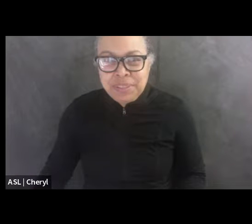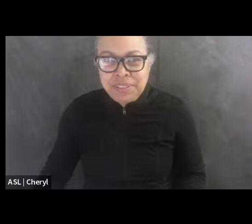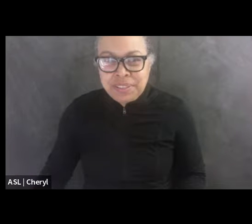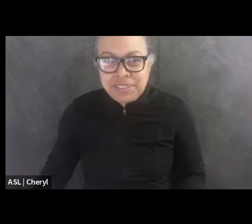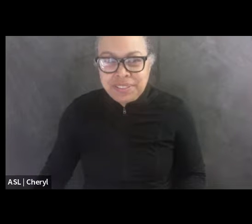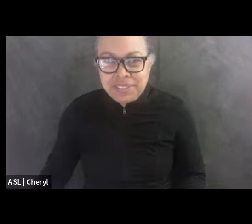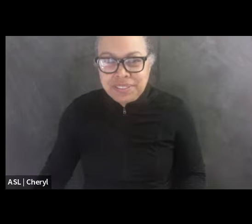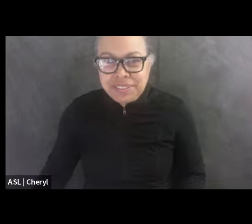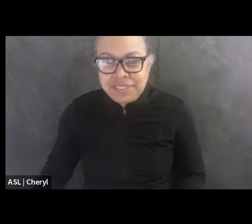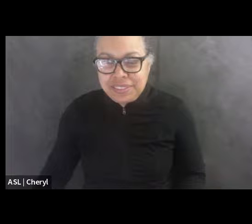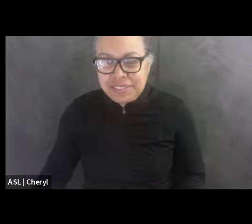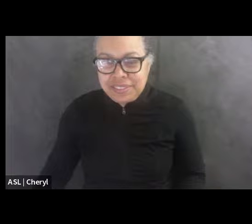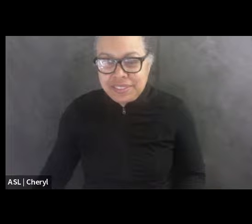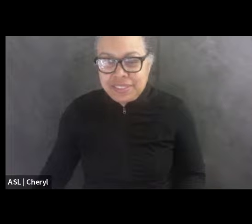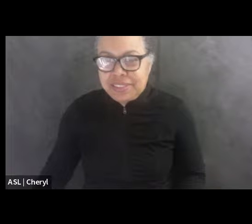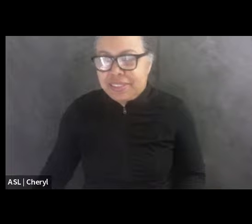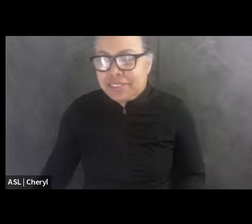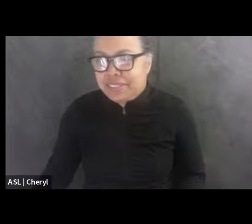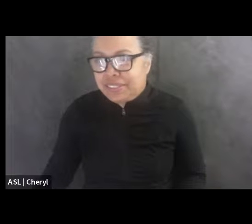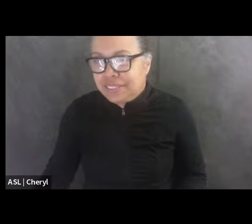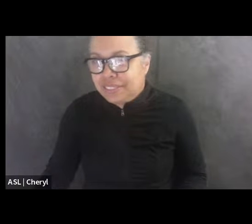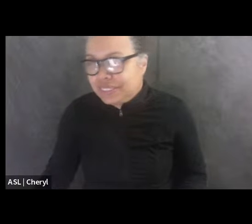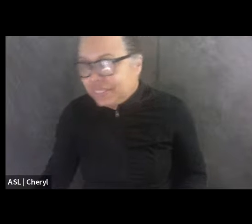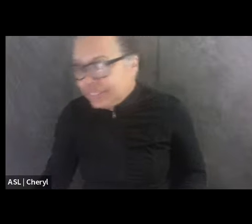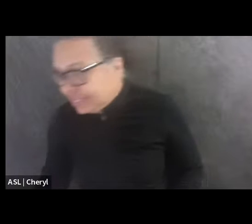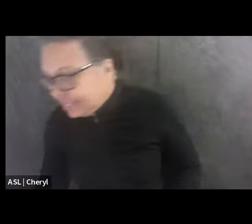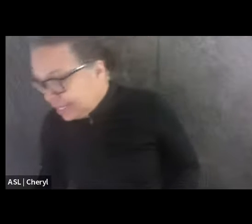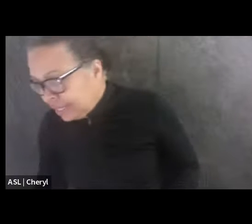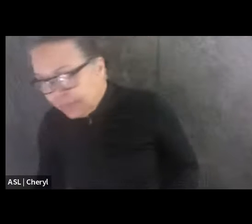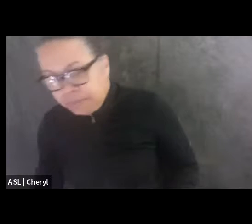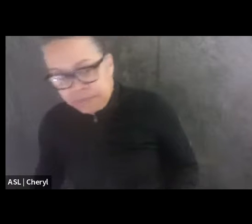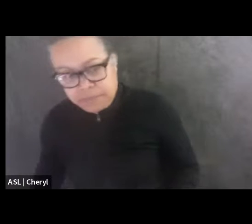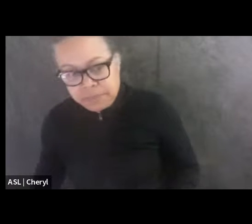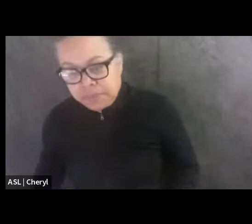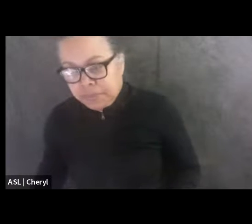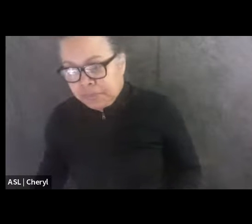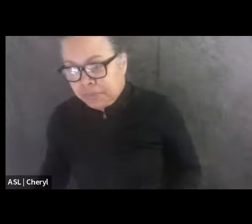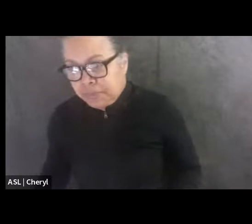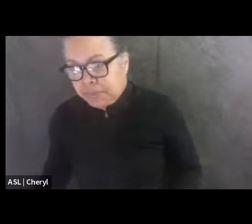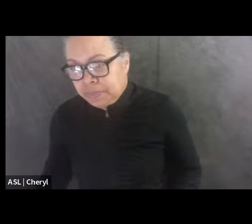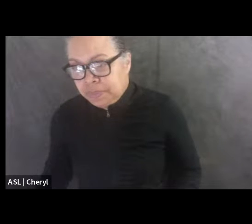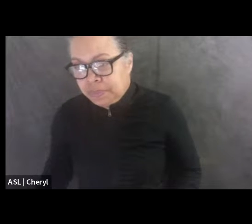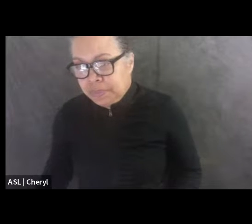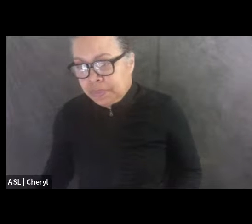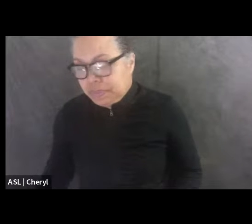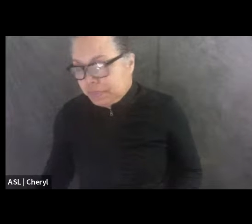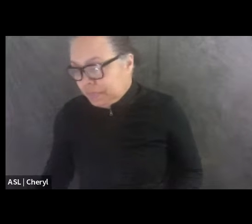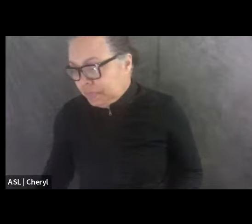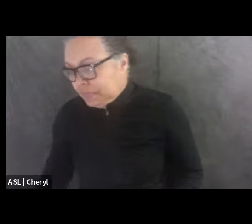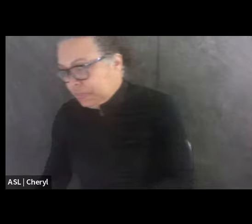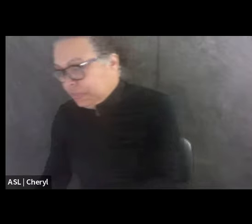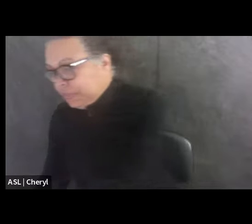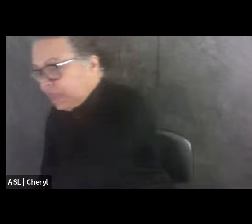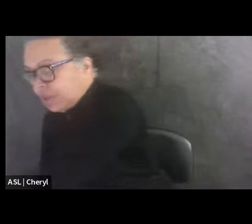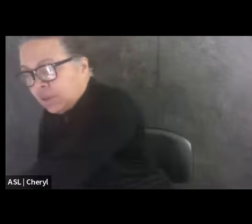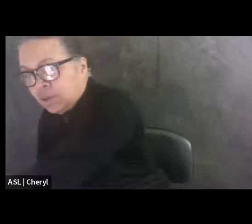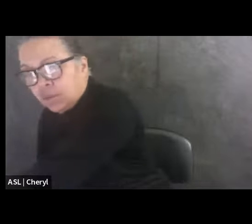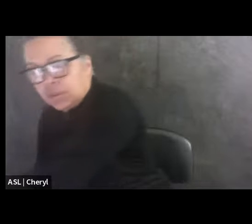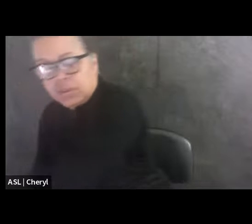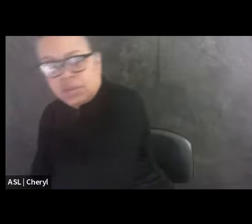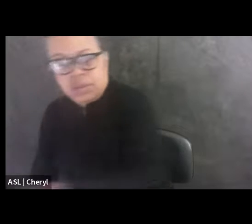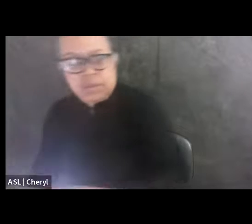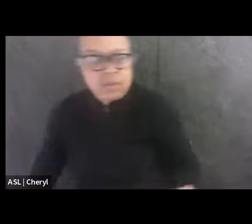Hi, this is Tiara. I'm not sure if you've spotlighted me as well, or will you I guys did. spotlight us as we're